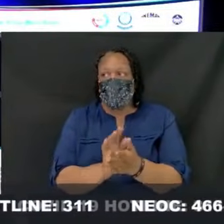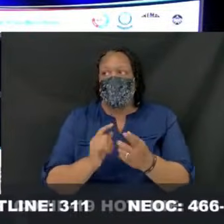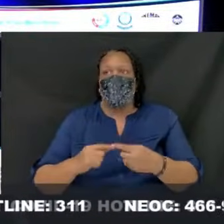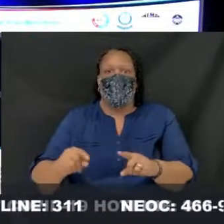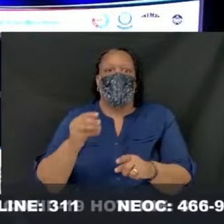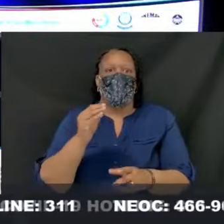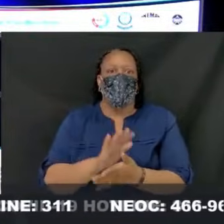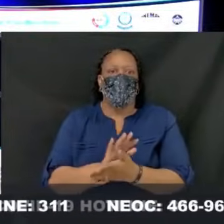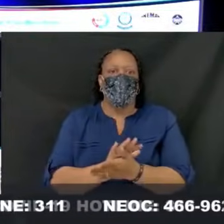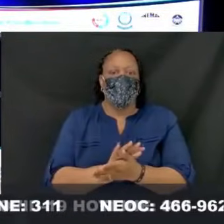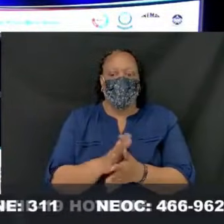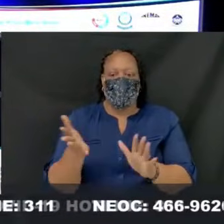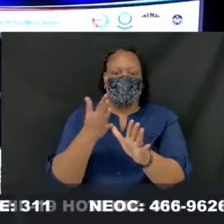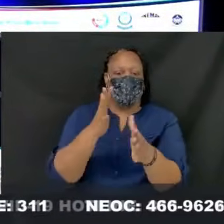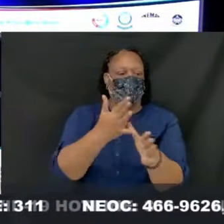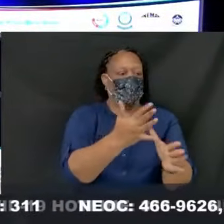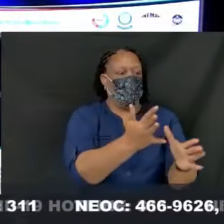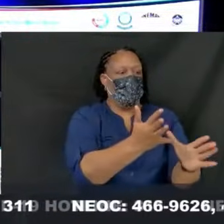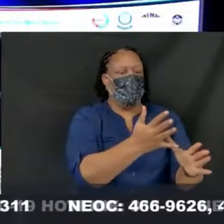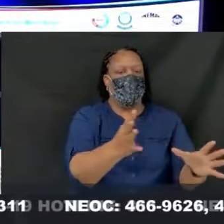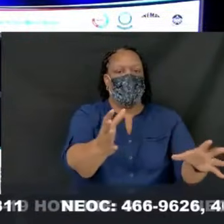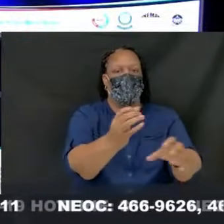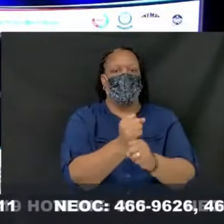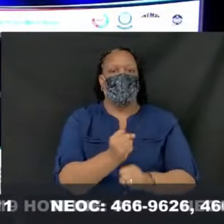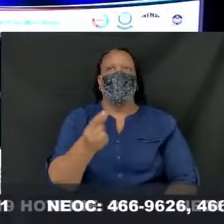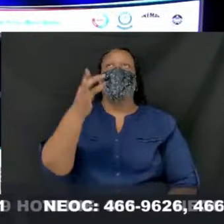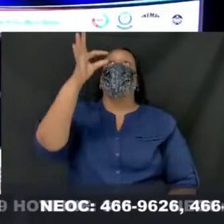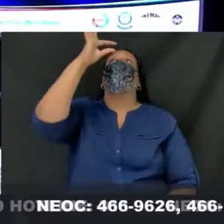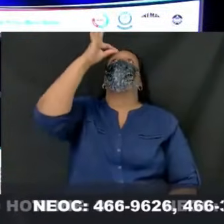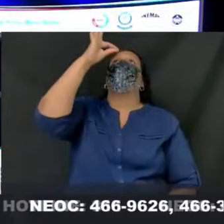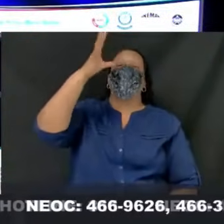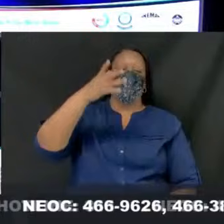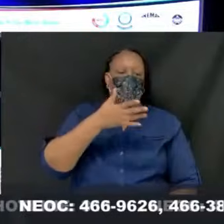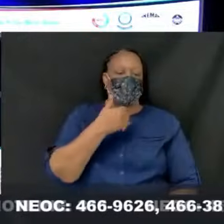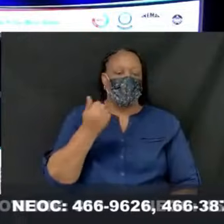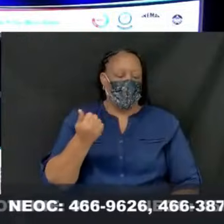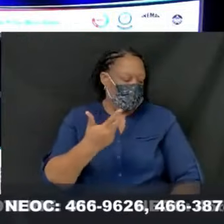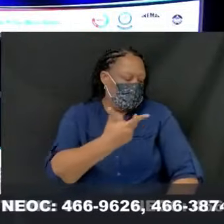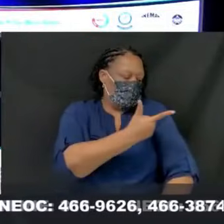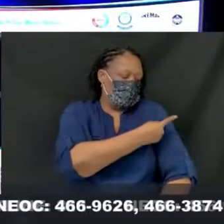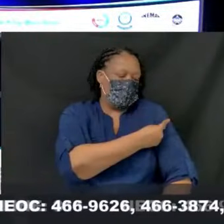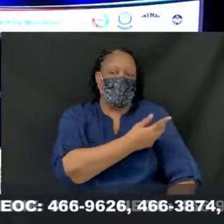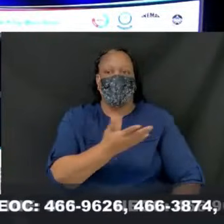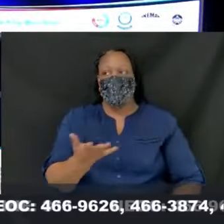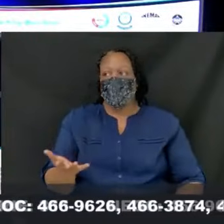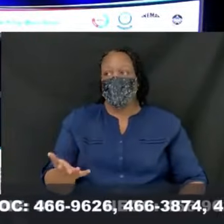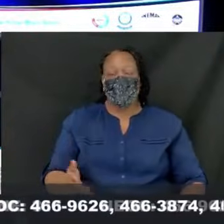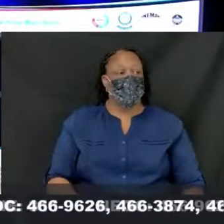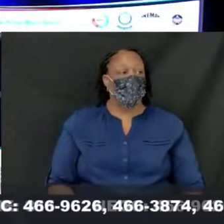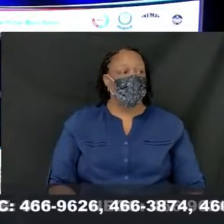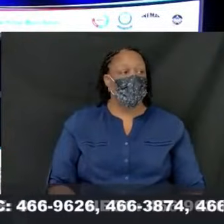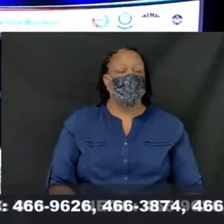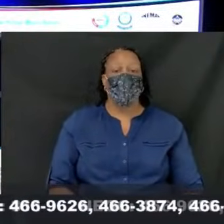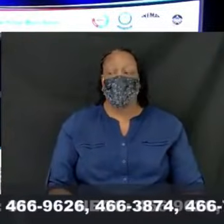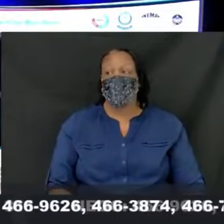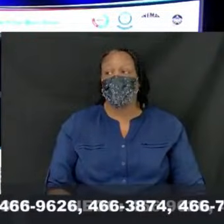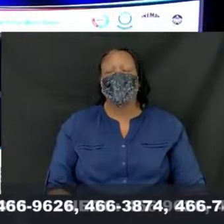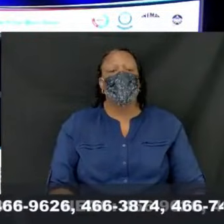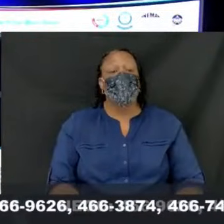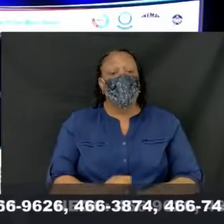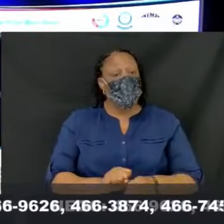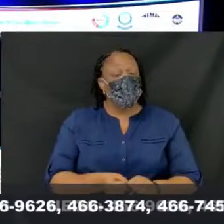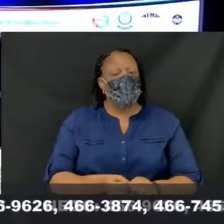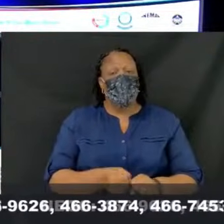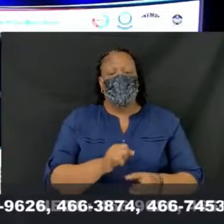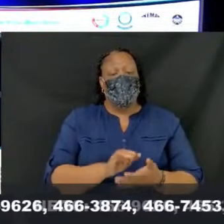get vaccines, they line up to take DPT and polio in the 70s, they line up to take pentavalent in the 2000s and